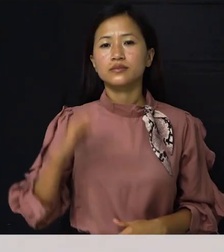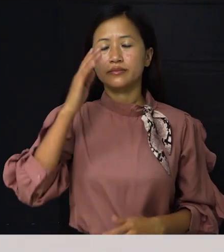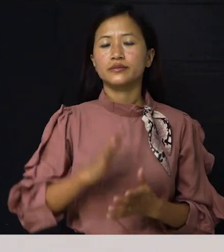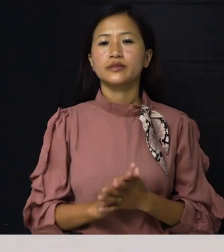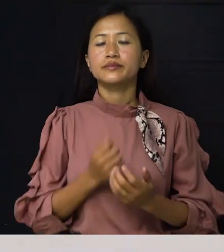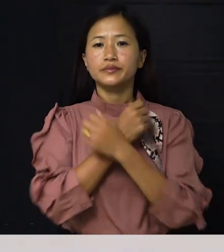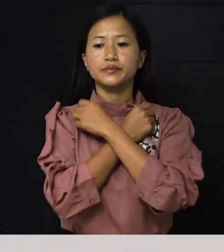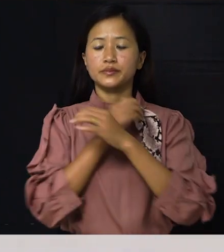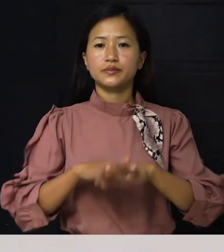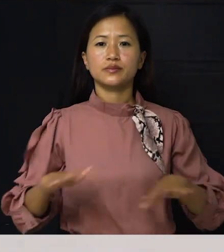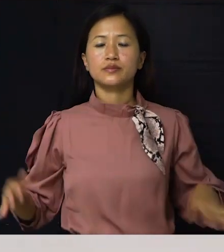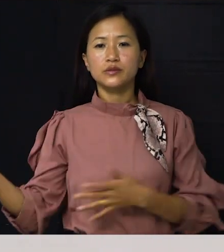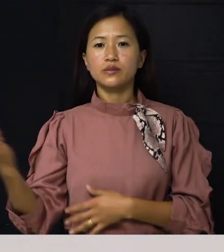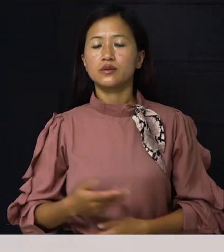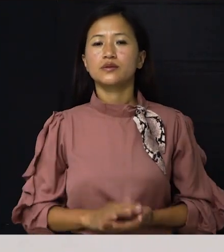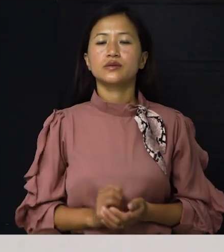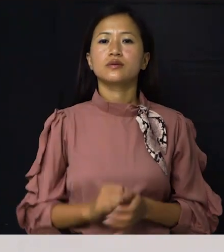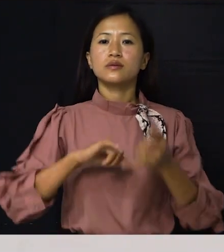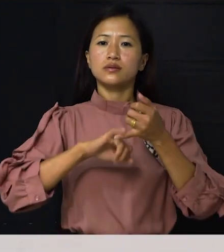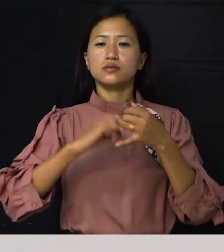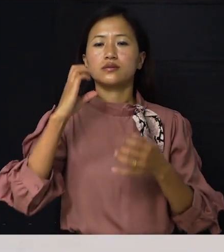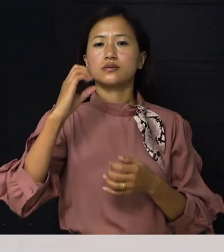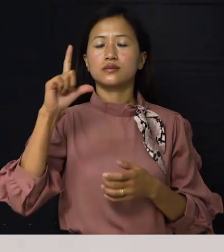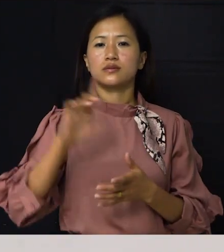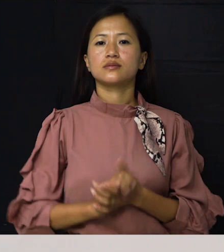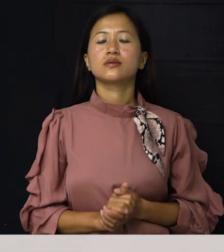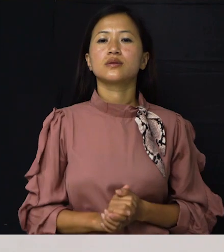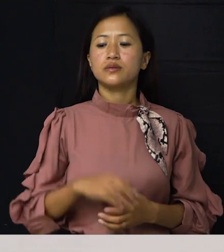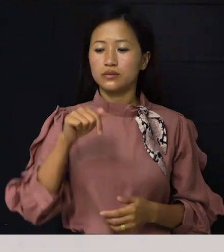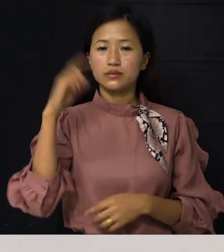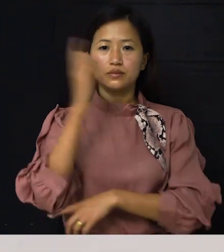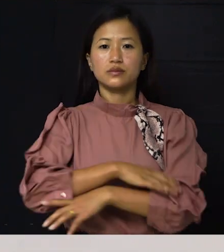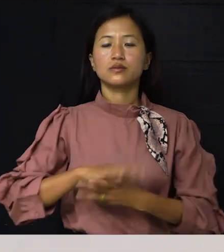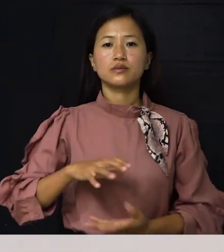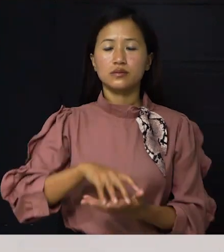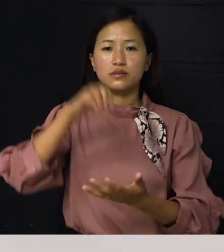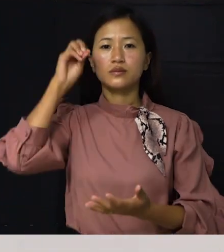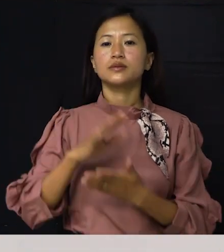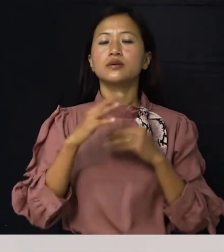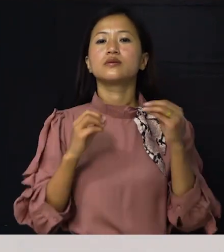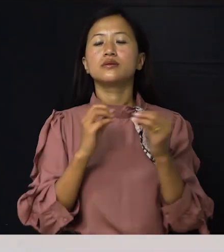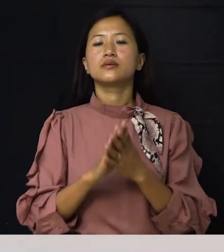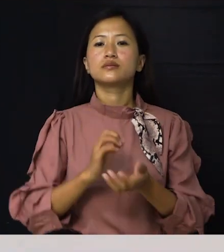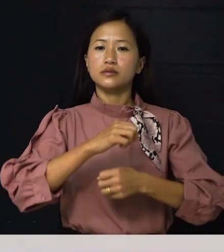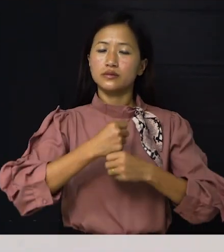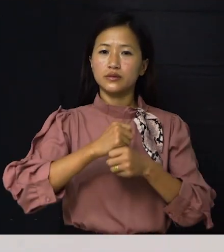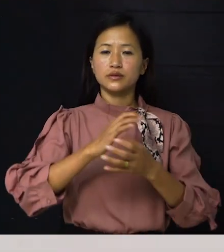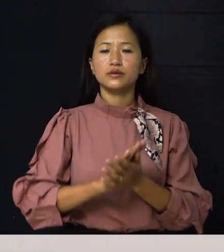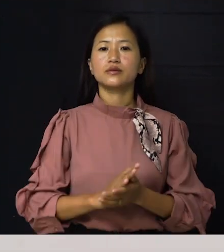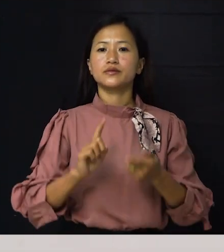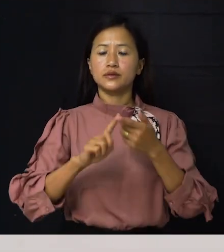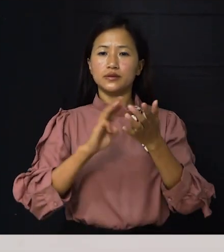Hello, my dear students. Welcome to your social science class. Today we are going to learn about the creation of